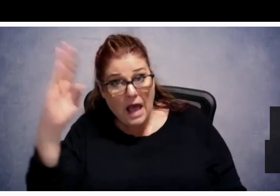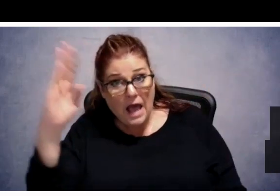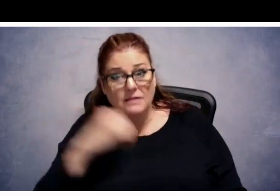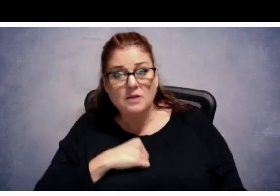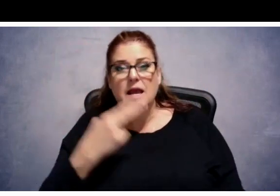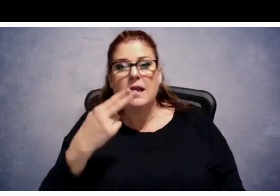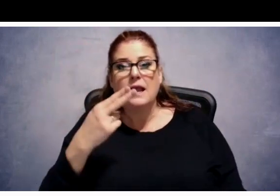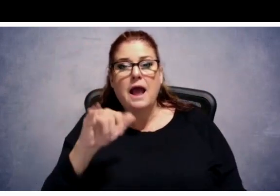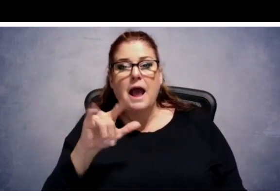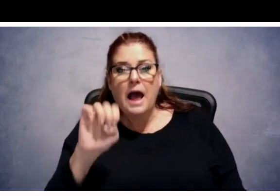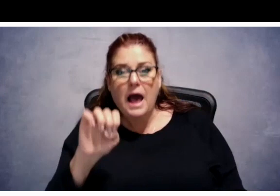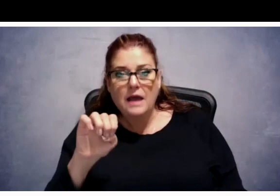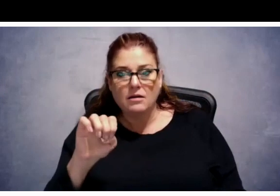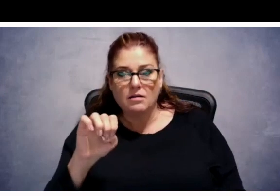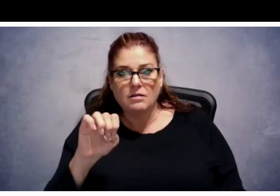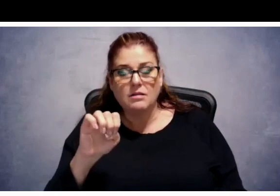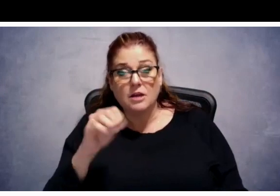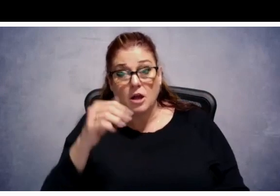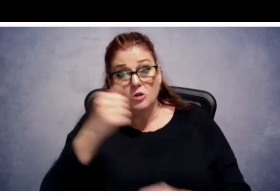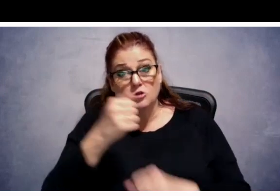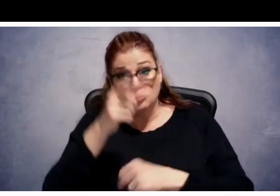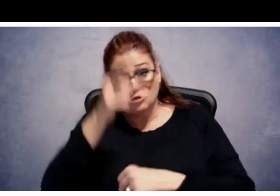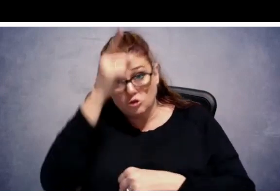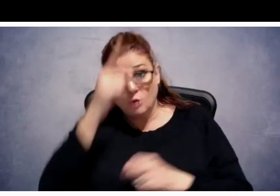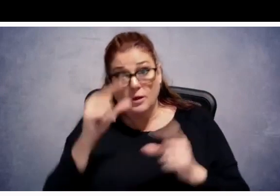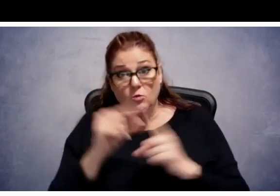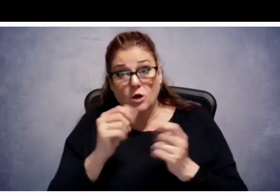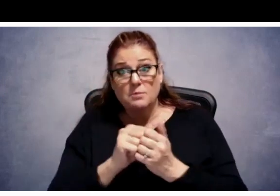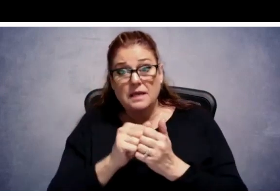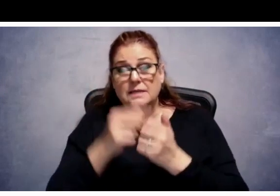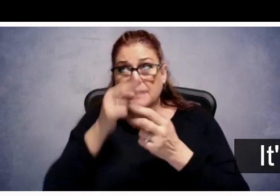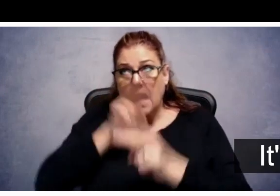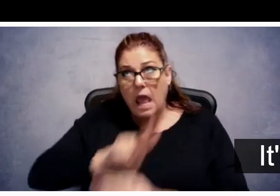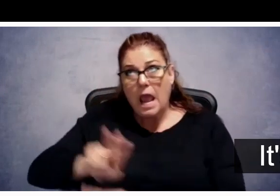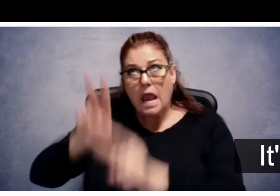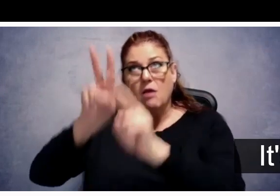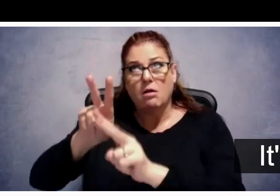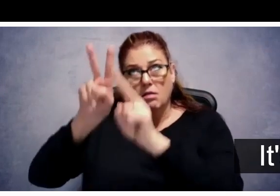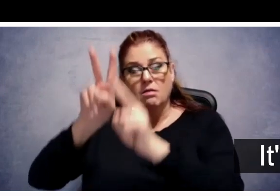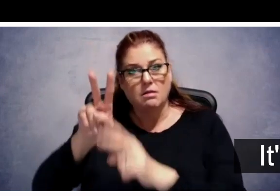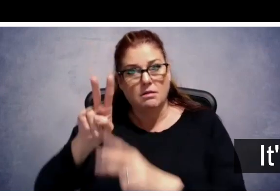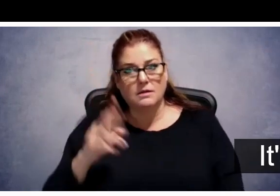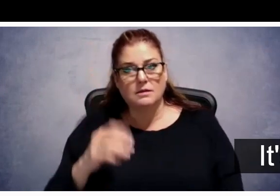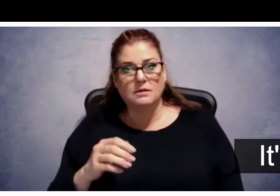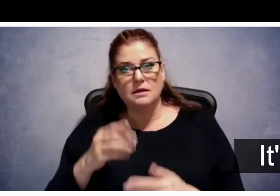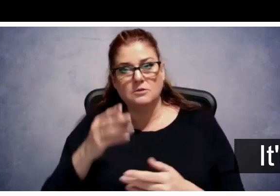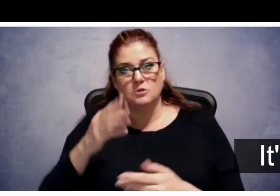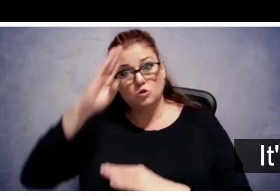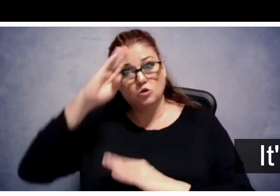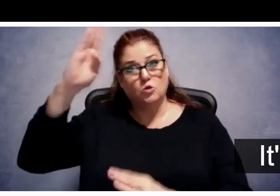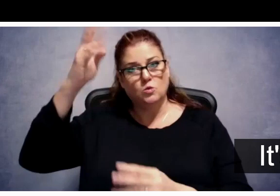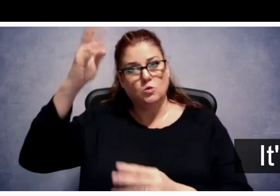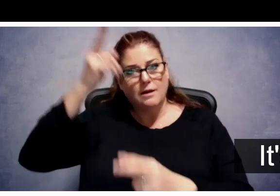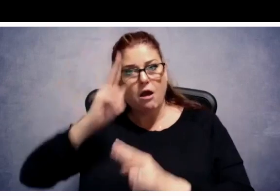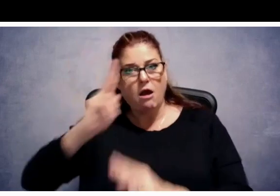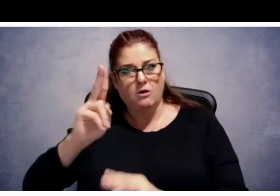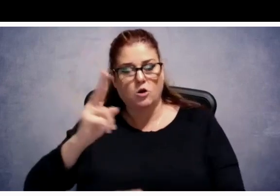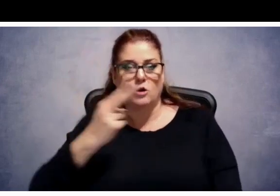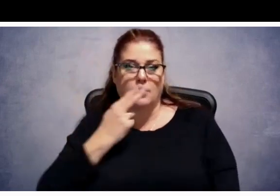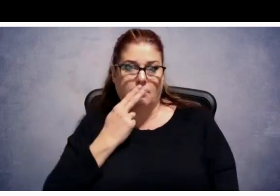Heil, a German word that means hail. It's to salute and honor